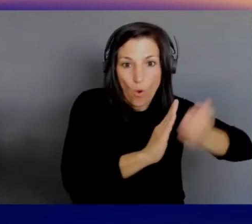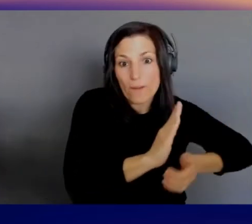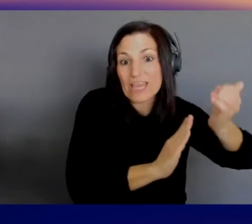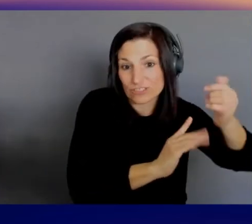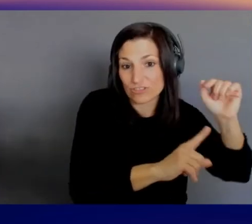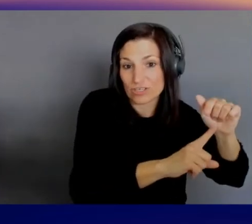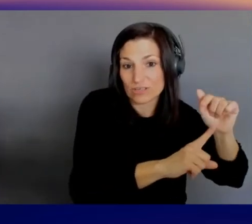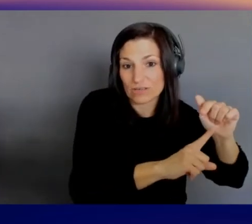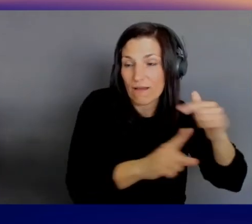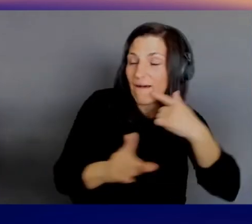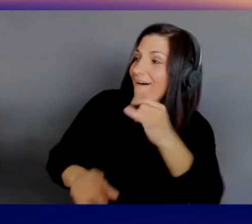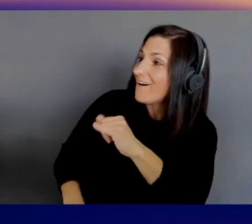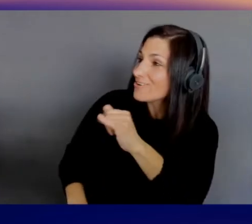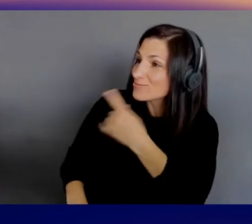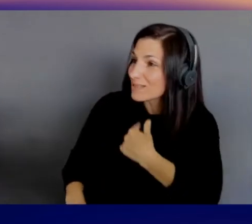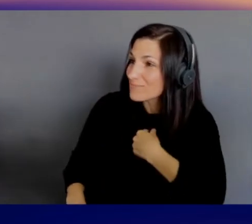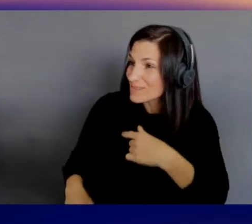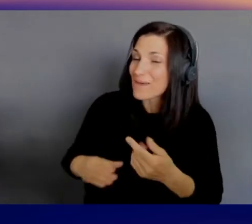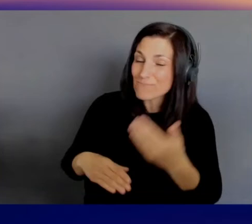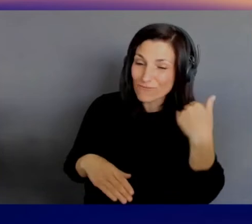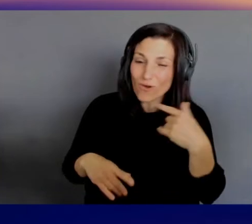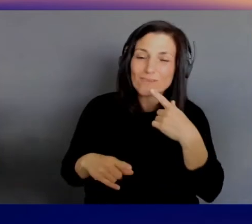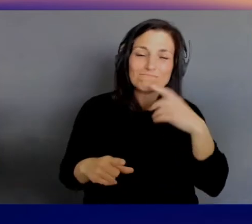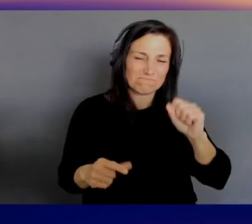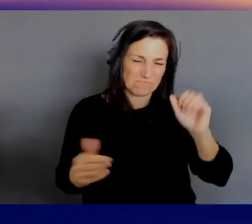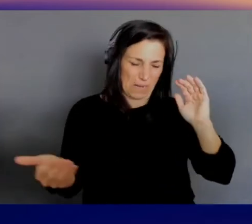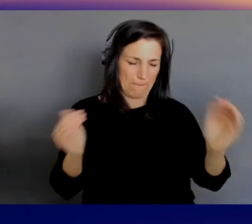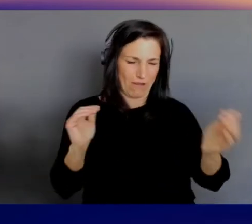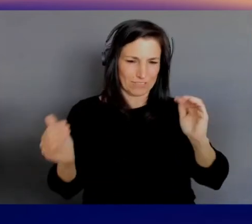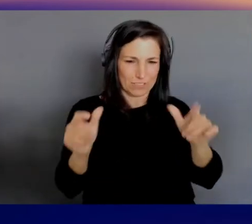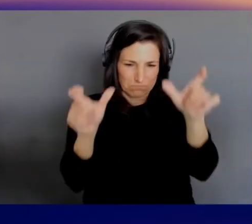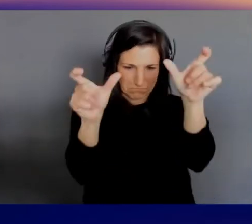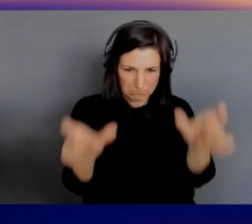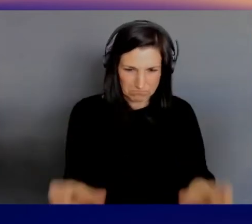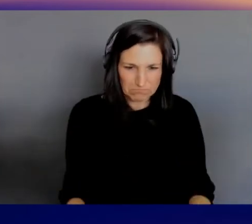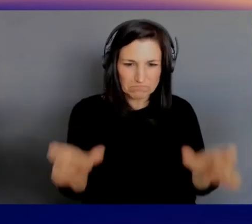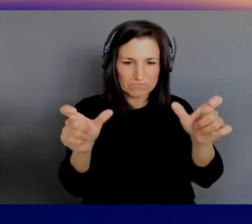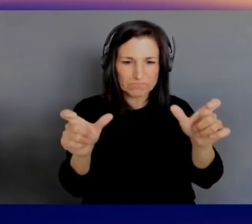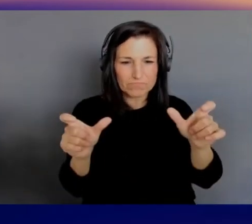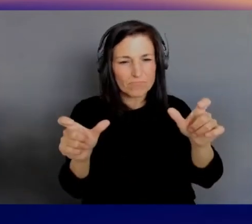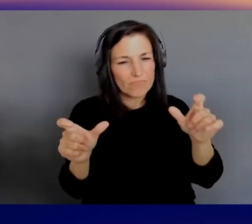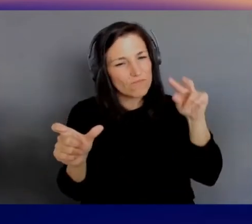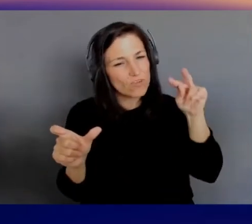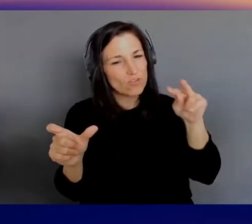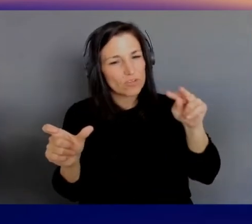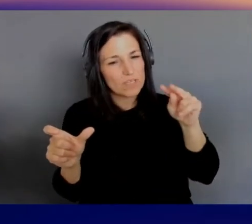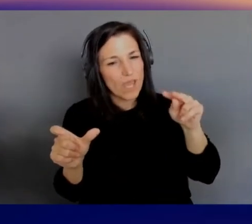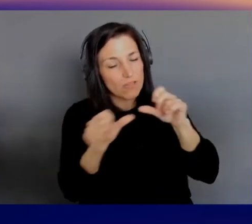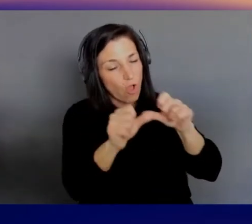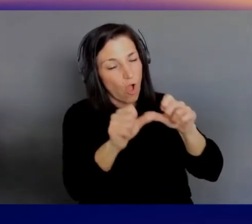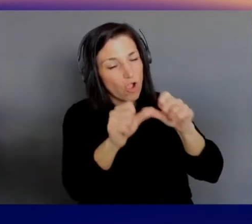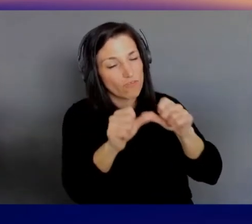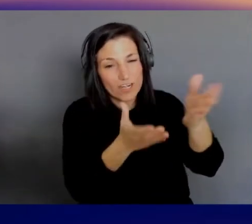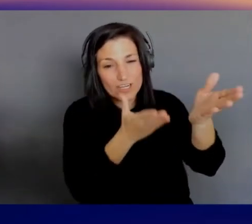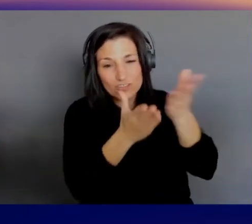comparison means it's if the use cases you can see right here. If you're looking at long-running serverless or short-lived